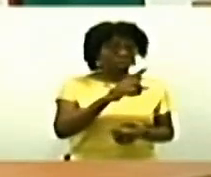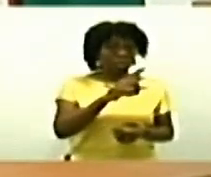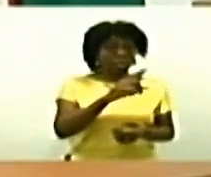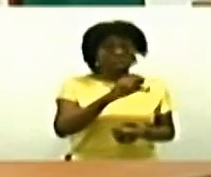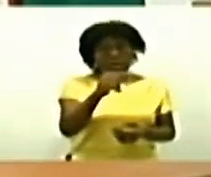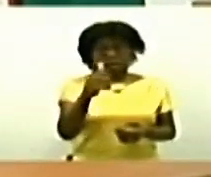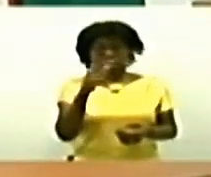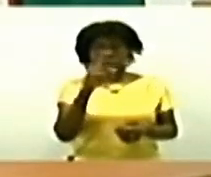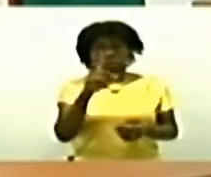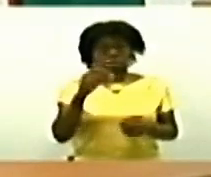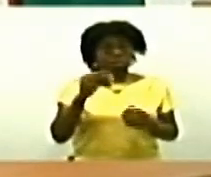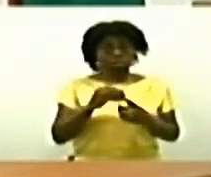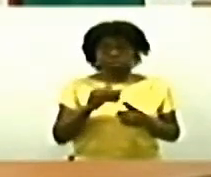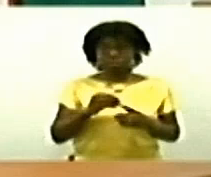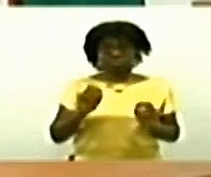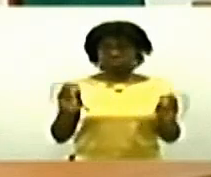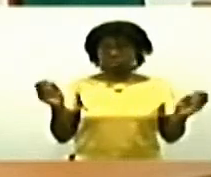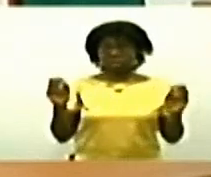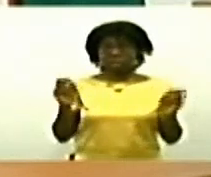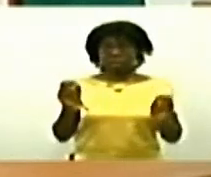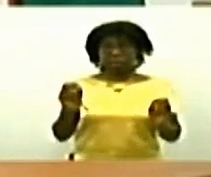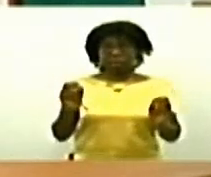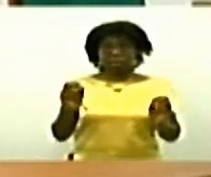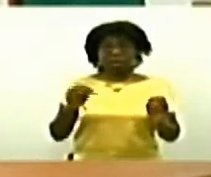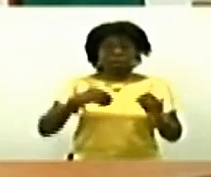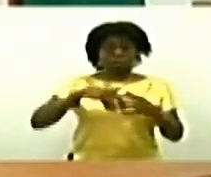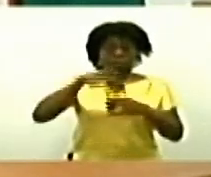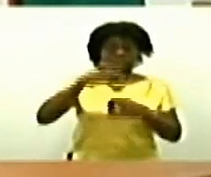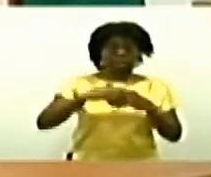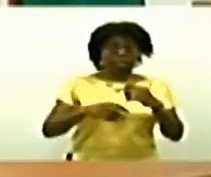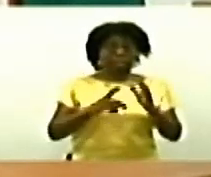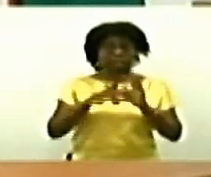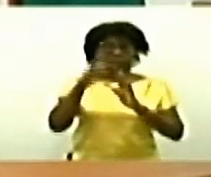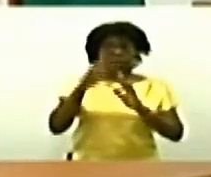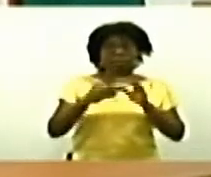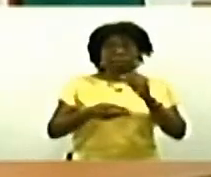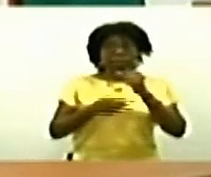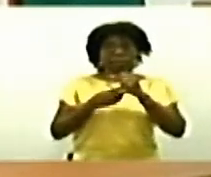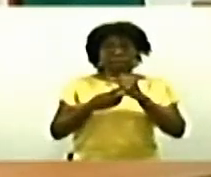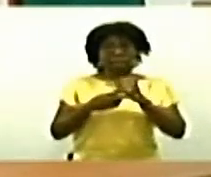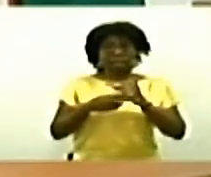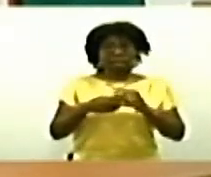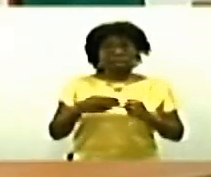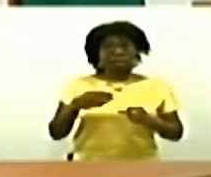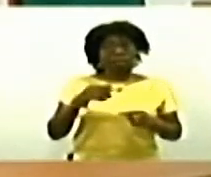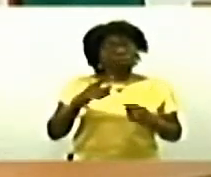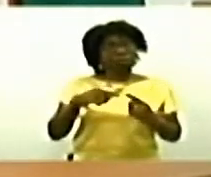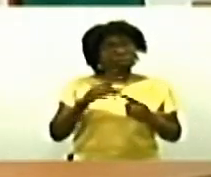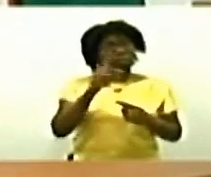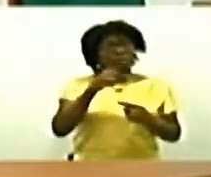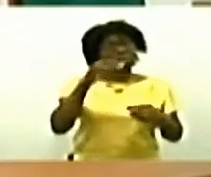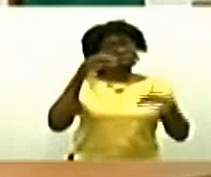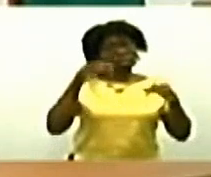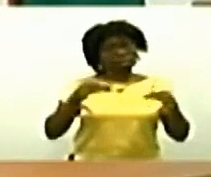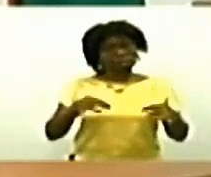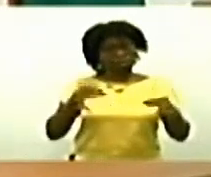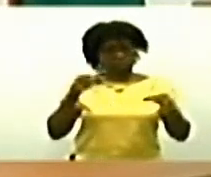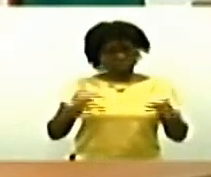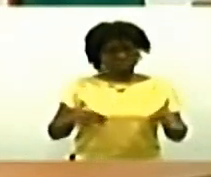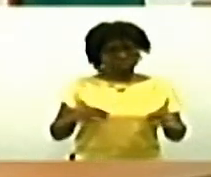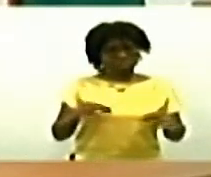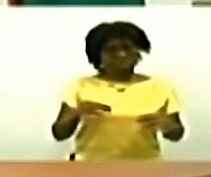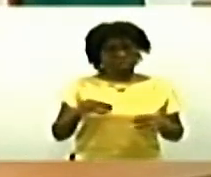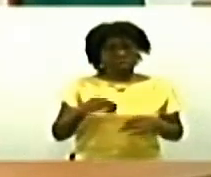saw outside of the development bank. And I say, of course, when you go to the courts, offenders now have